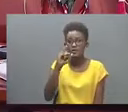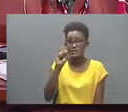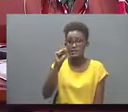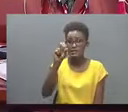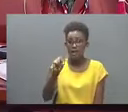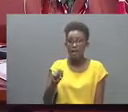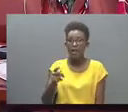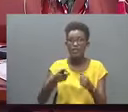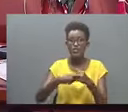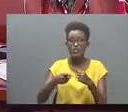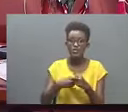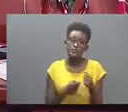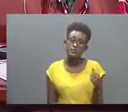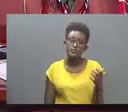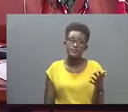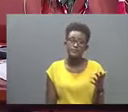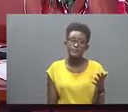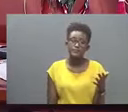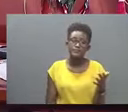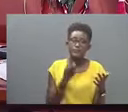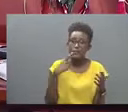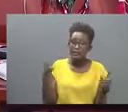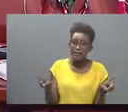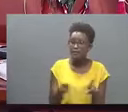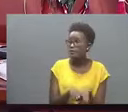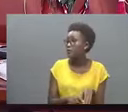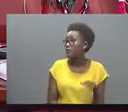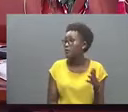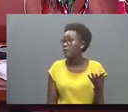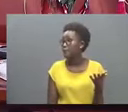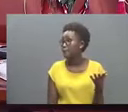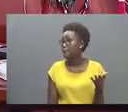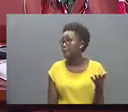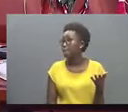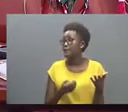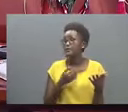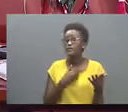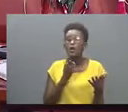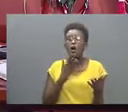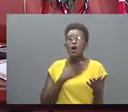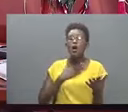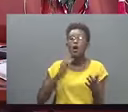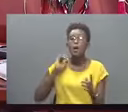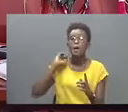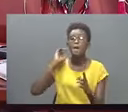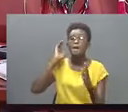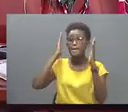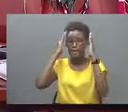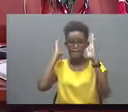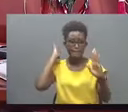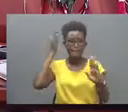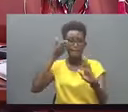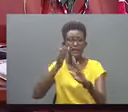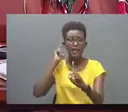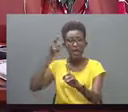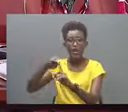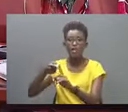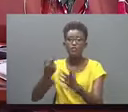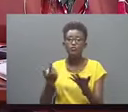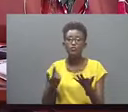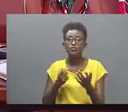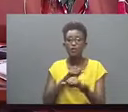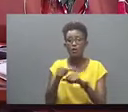Abefeso gatandatu. This is what our main focus, and is what I'm proposing we do in